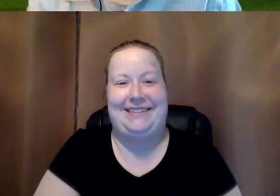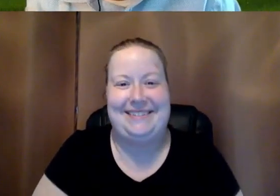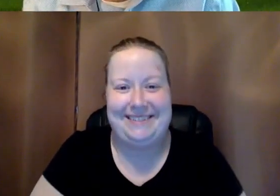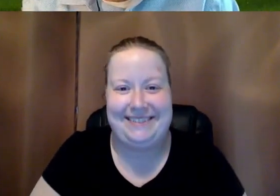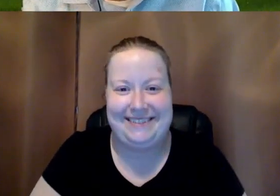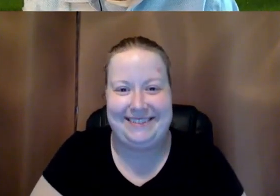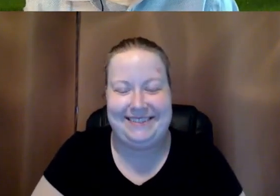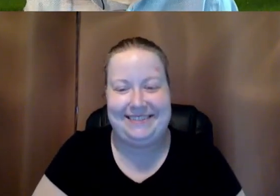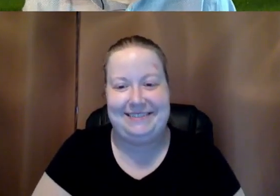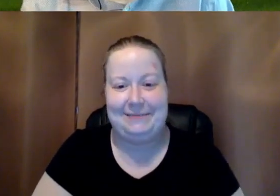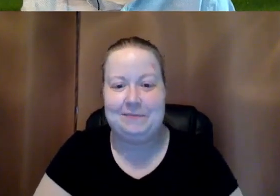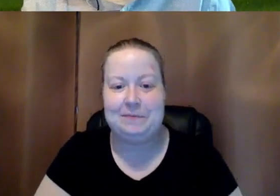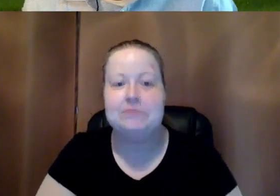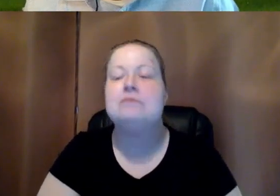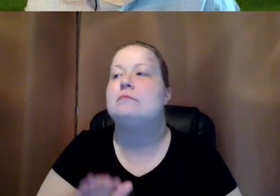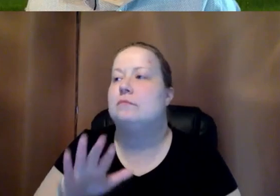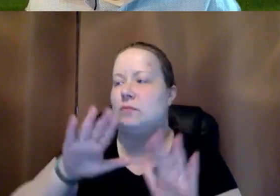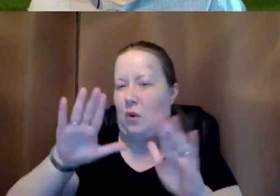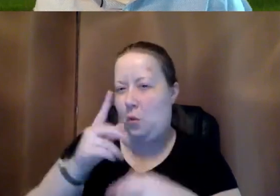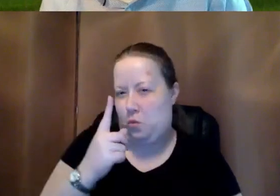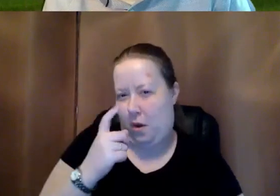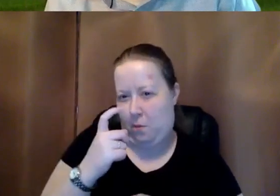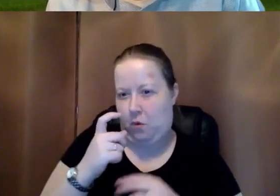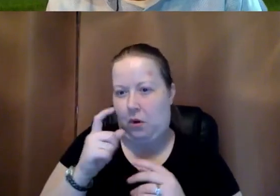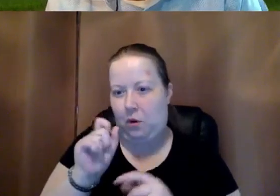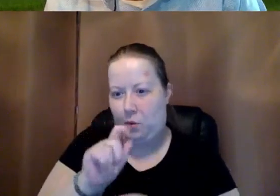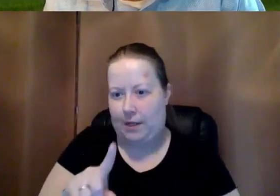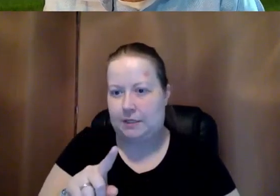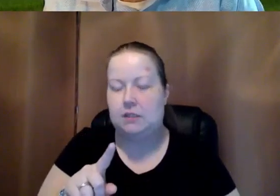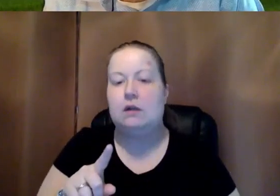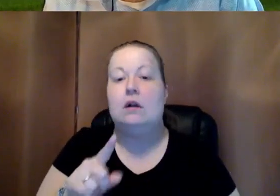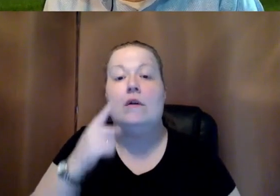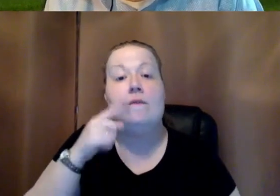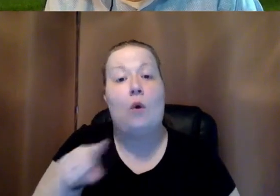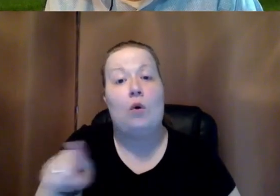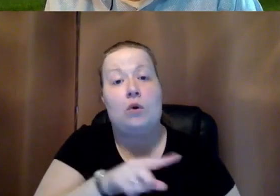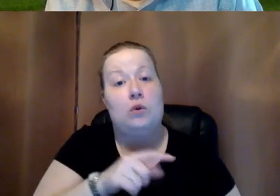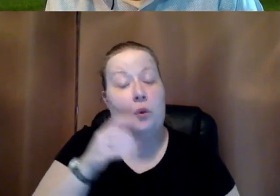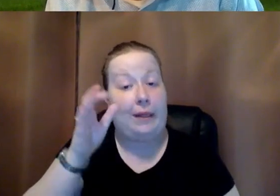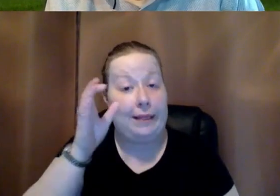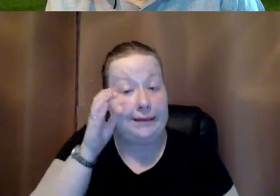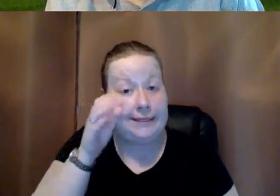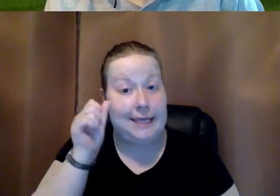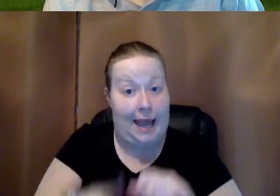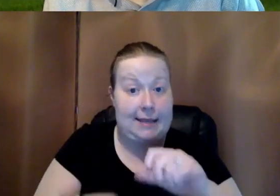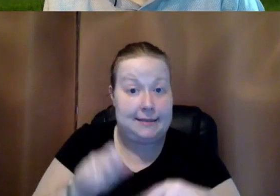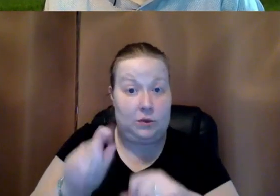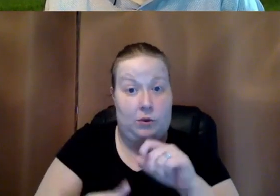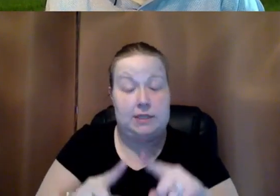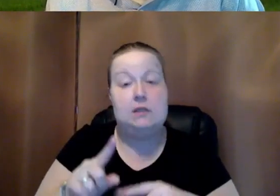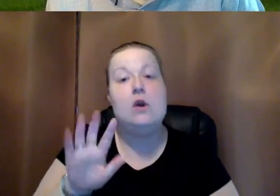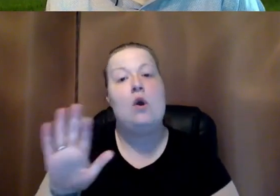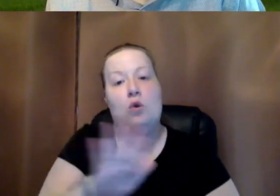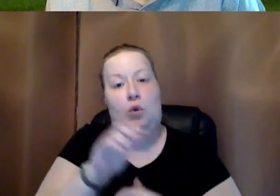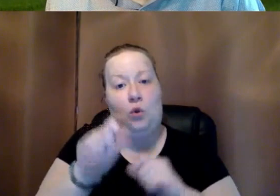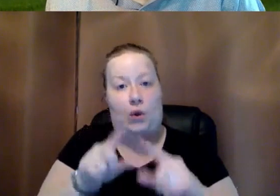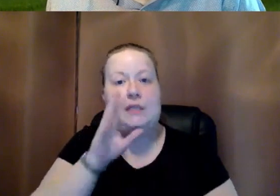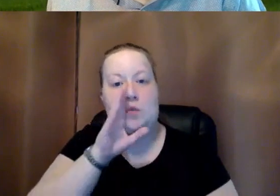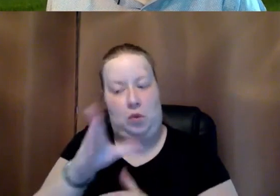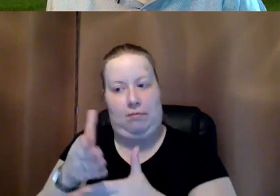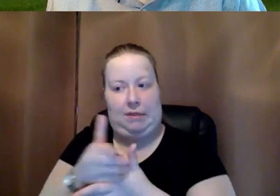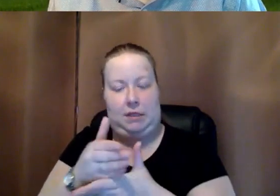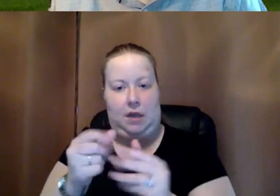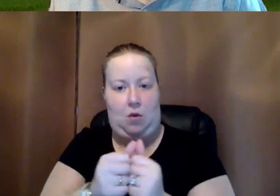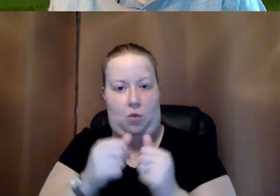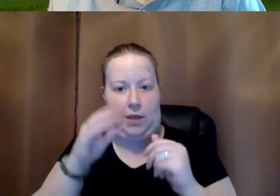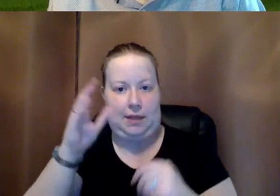Great. I think we have time for just one more question. For everyone listening and asking questions, your questions will be shared with the speakers.